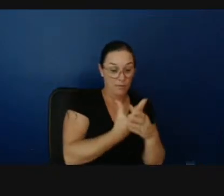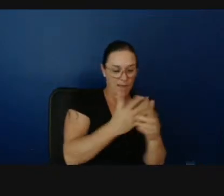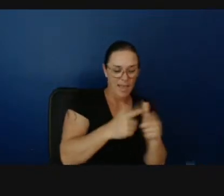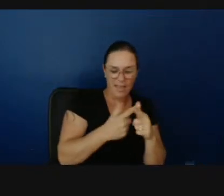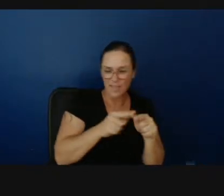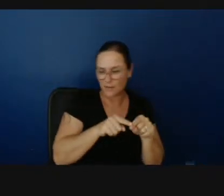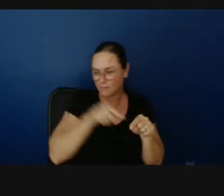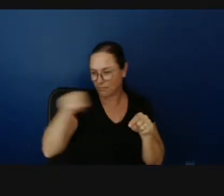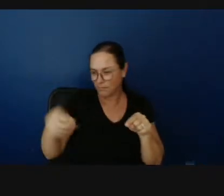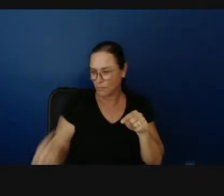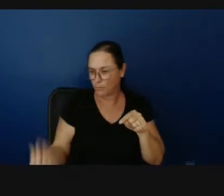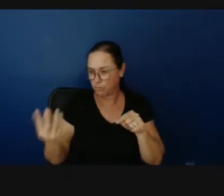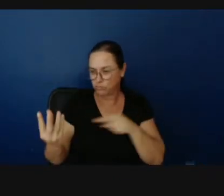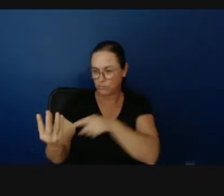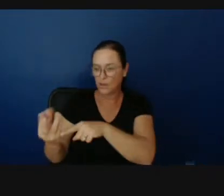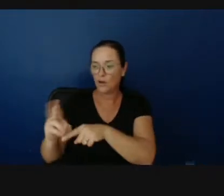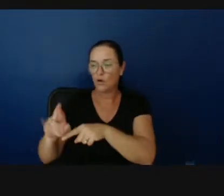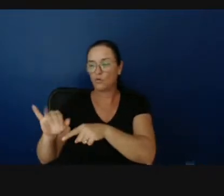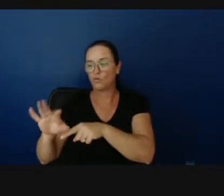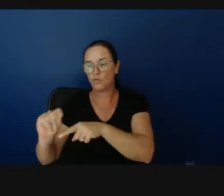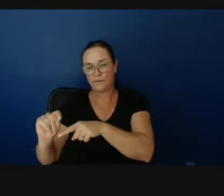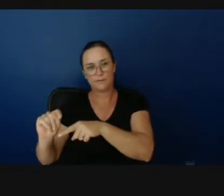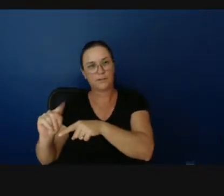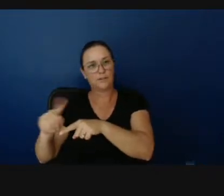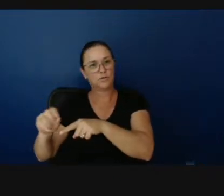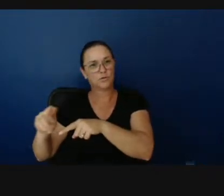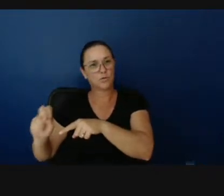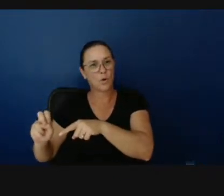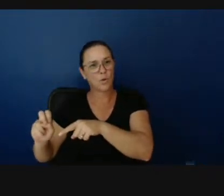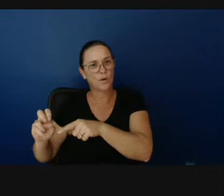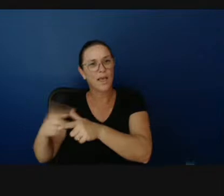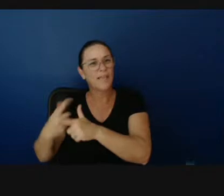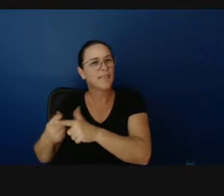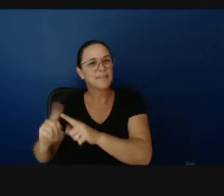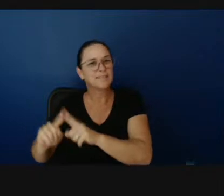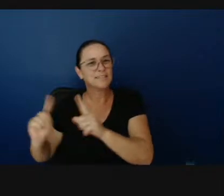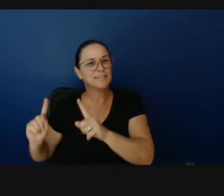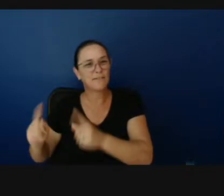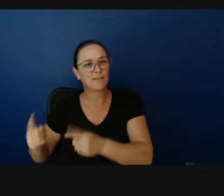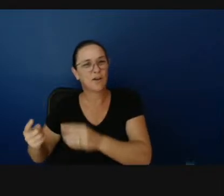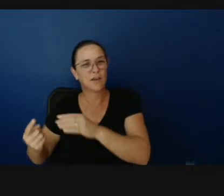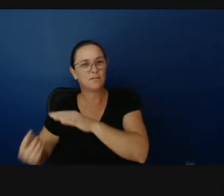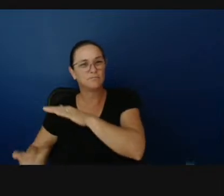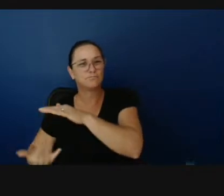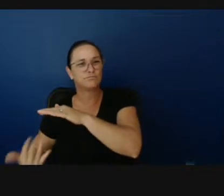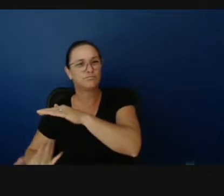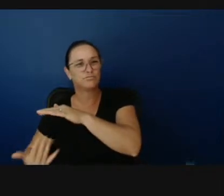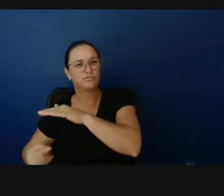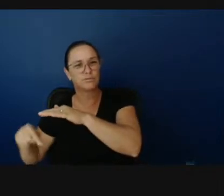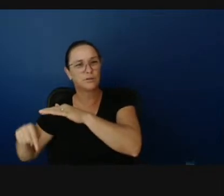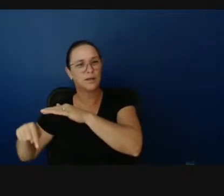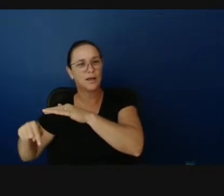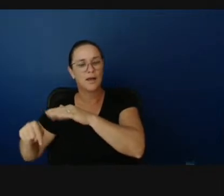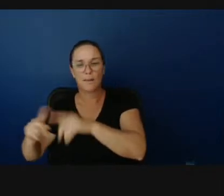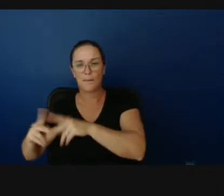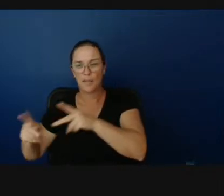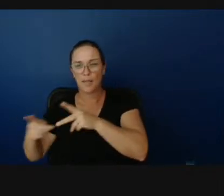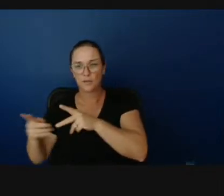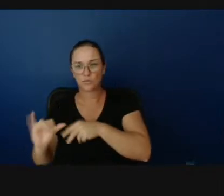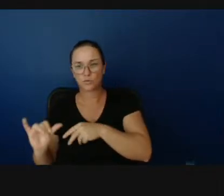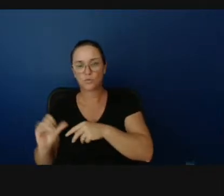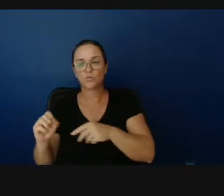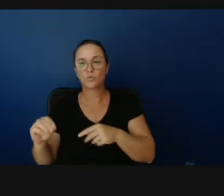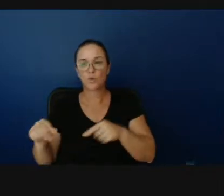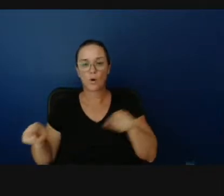and it involves some kind of transport of material beneath the surface. So that would be considered a new eruption. That's at least, I think, HVO's philosophy.